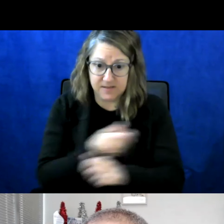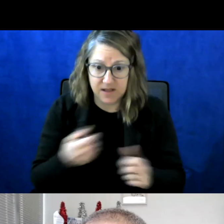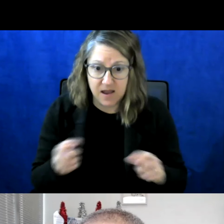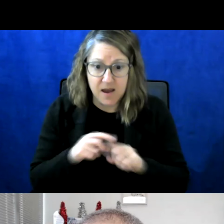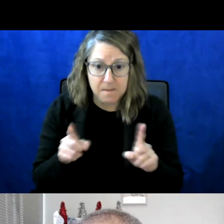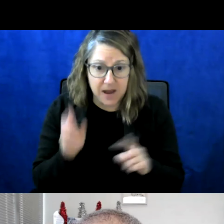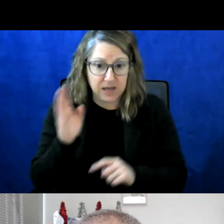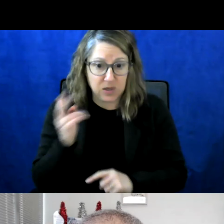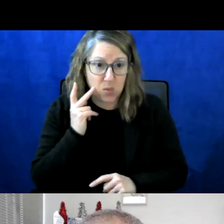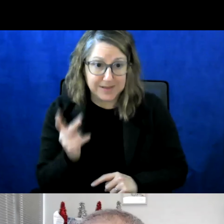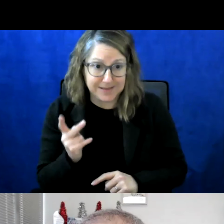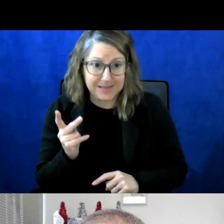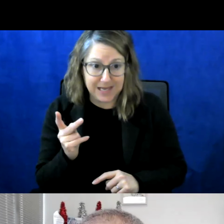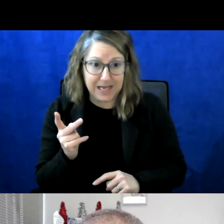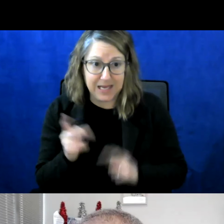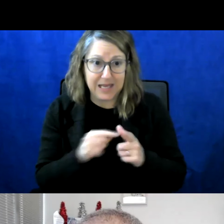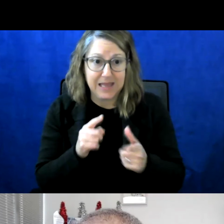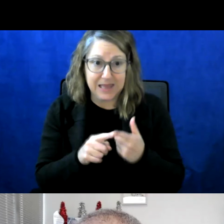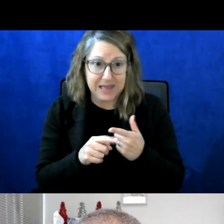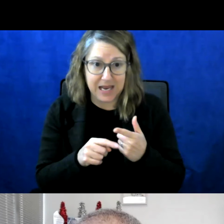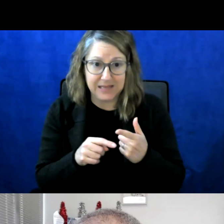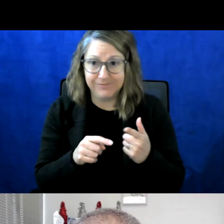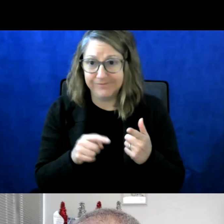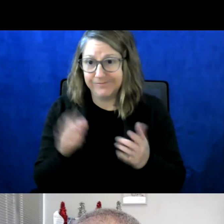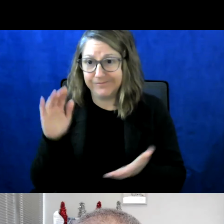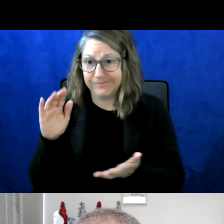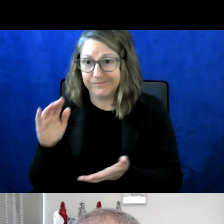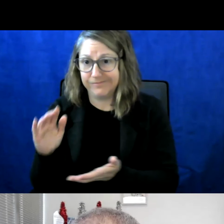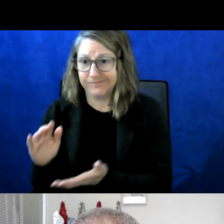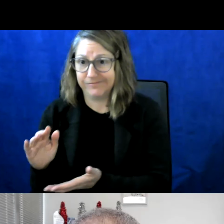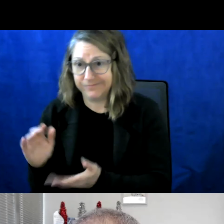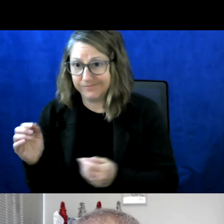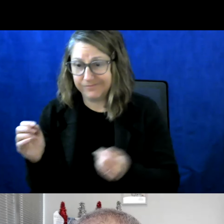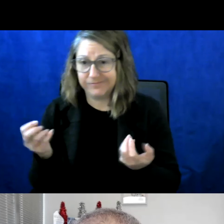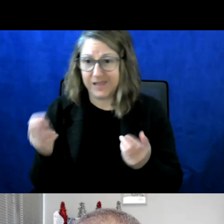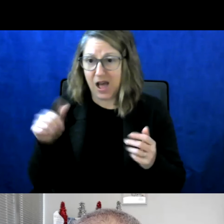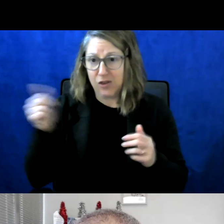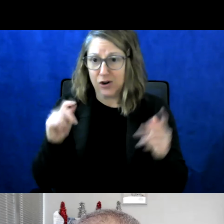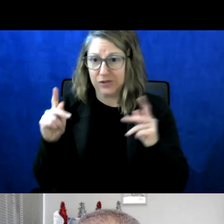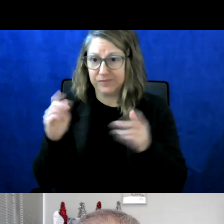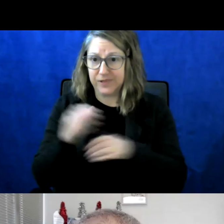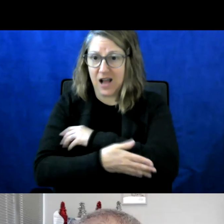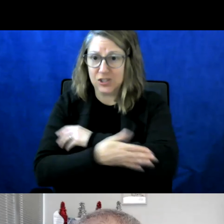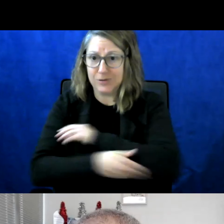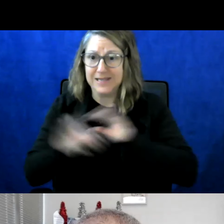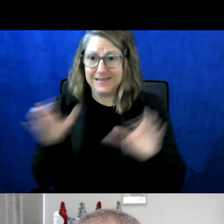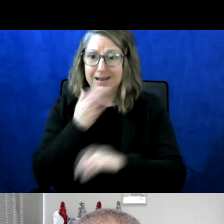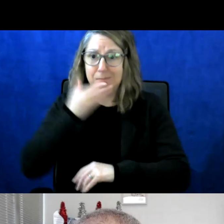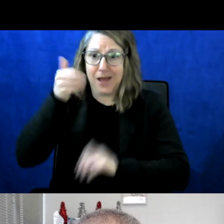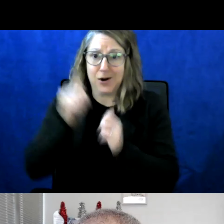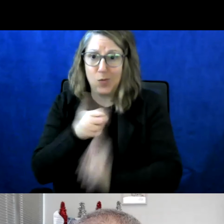you'll see ended up really not doing as well as other countries. So we're also behind